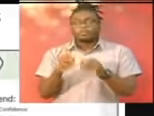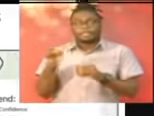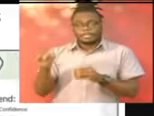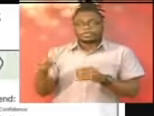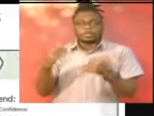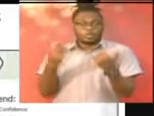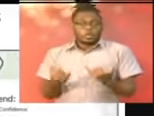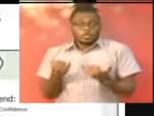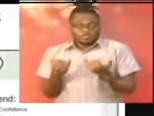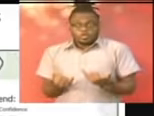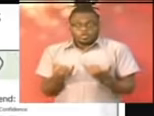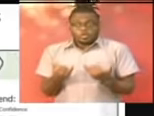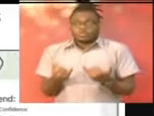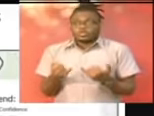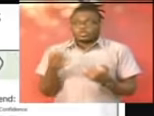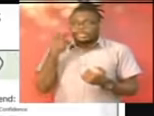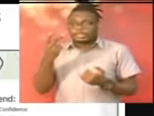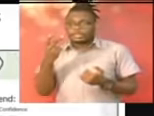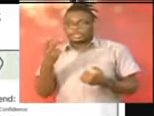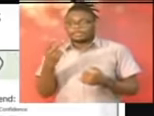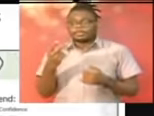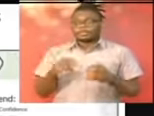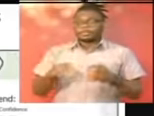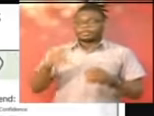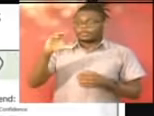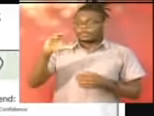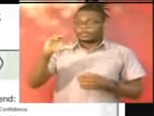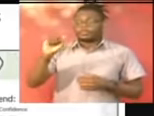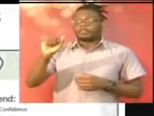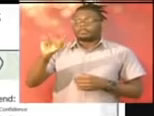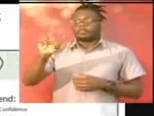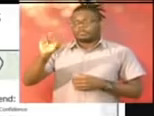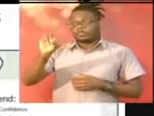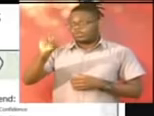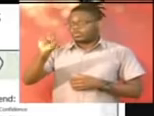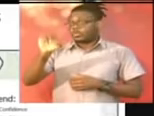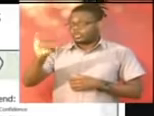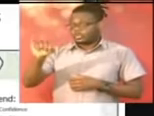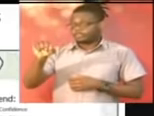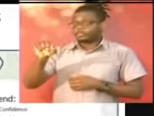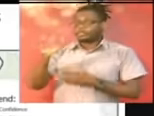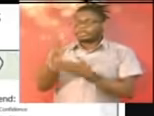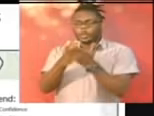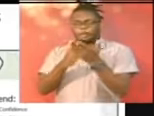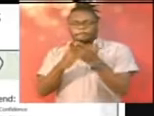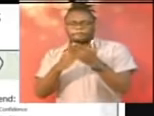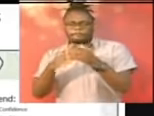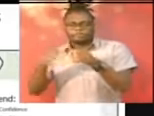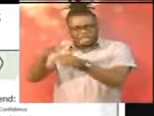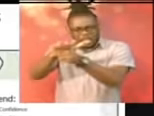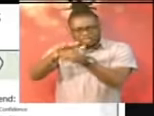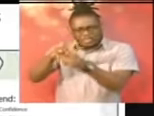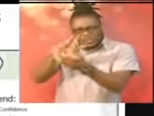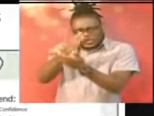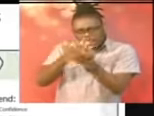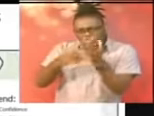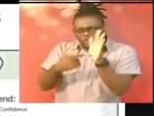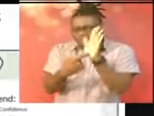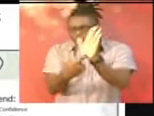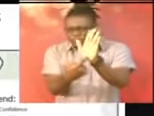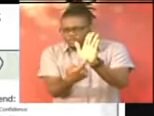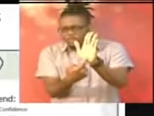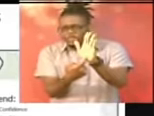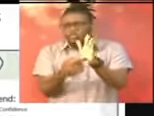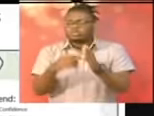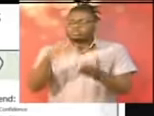Caroni, and we see that there are several areas which have been showing decreases, with a few areas scattered across the county